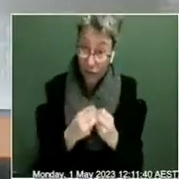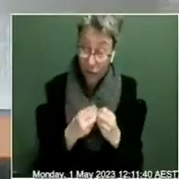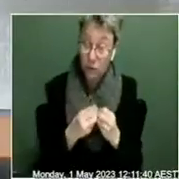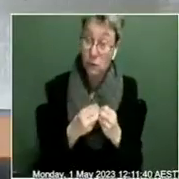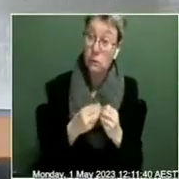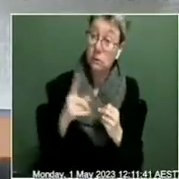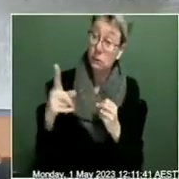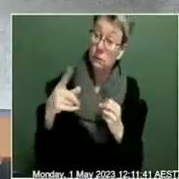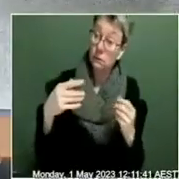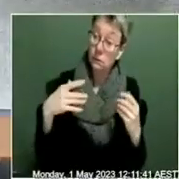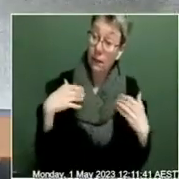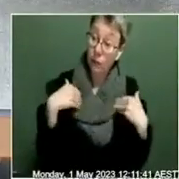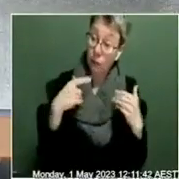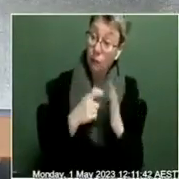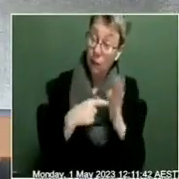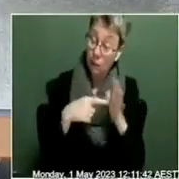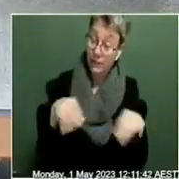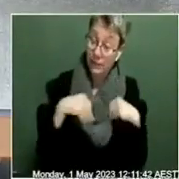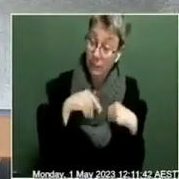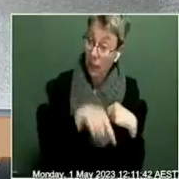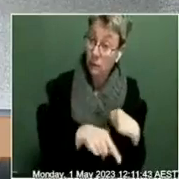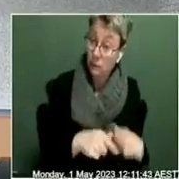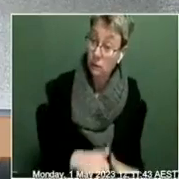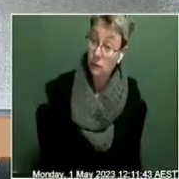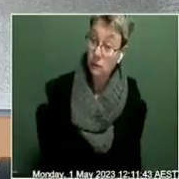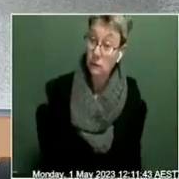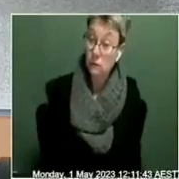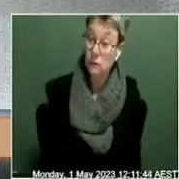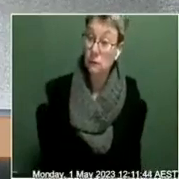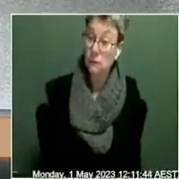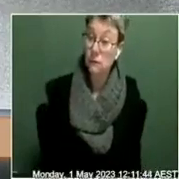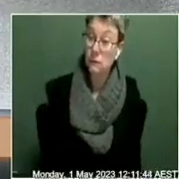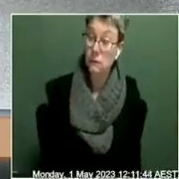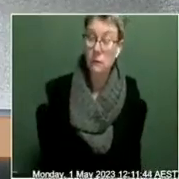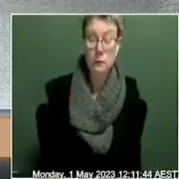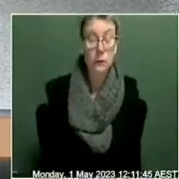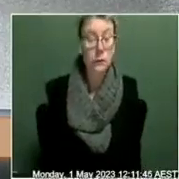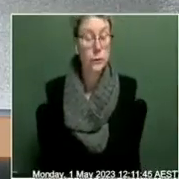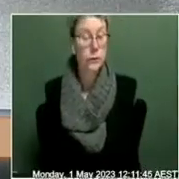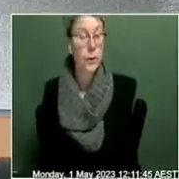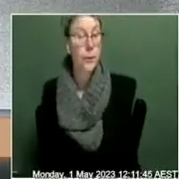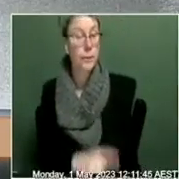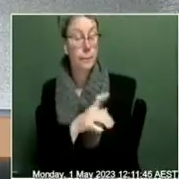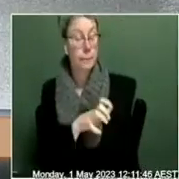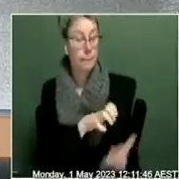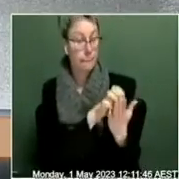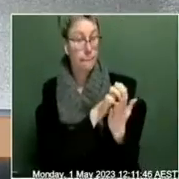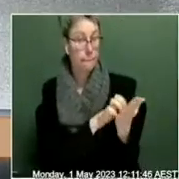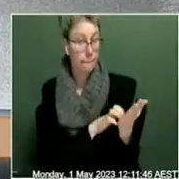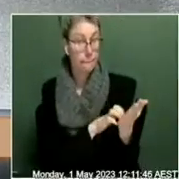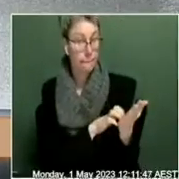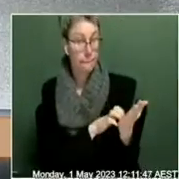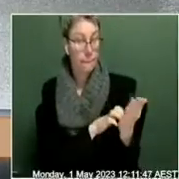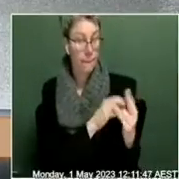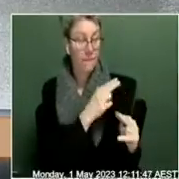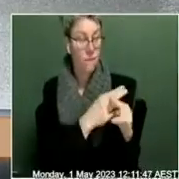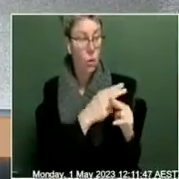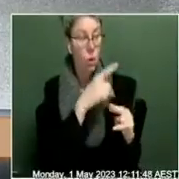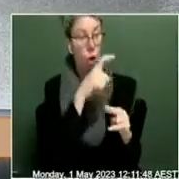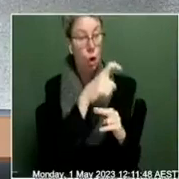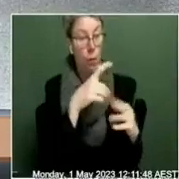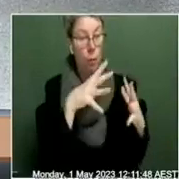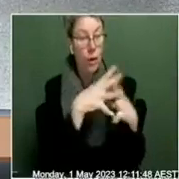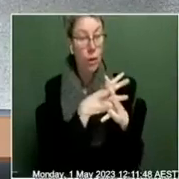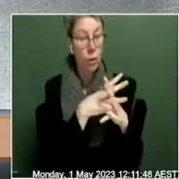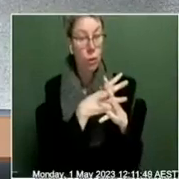a Commonwealth State working group. It was developed by a working group to go to the Council of Attorneys General. So the